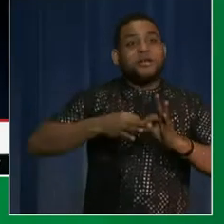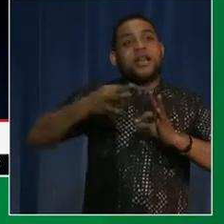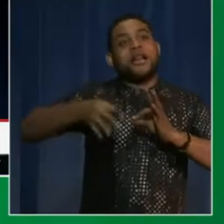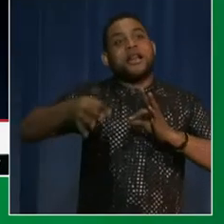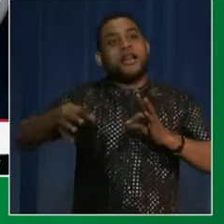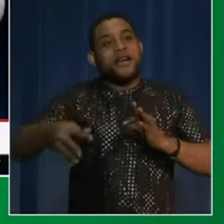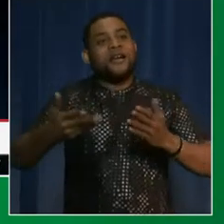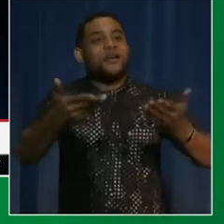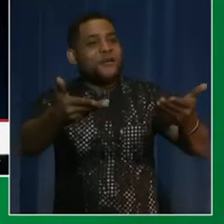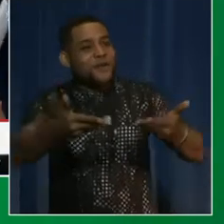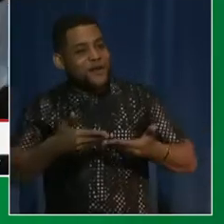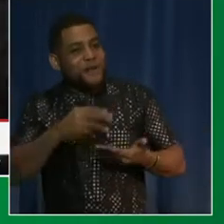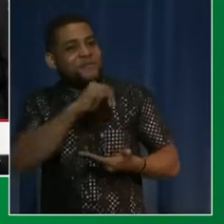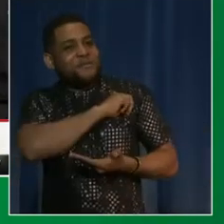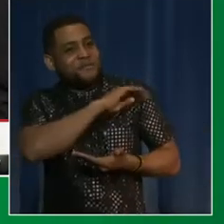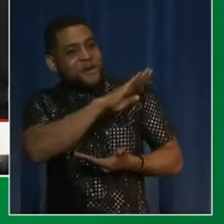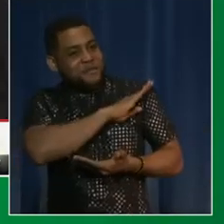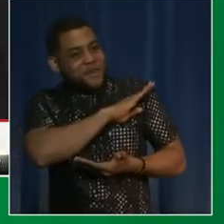Bowser.